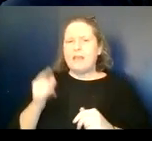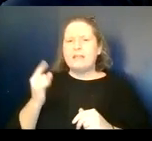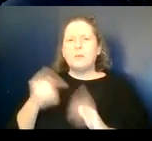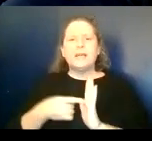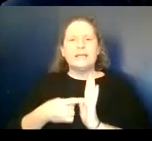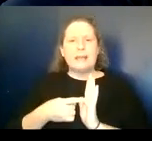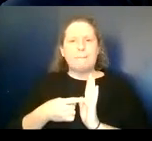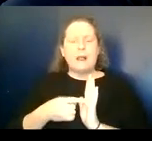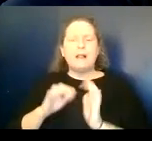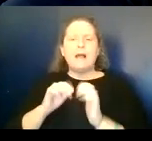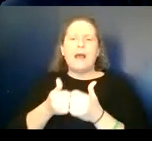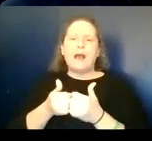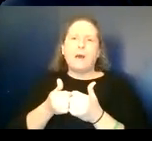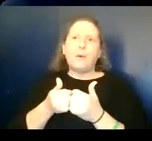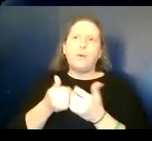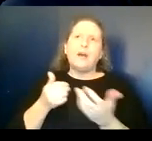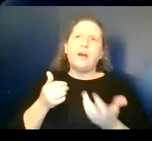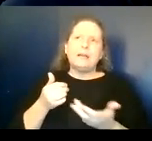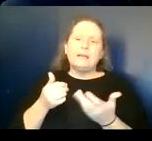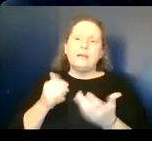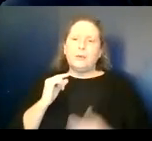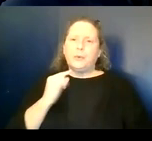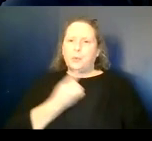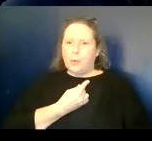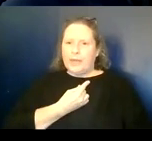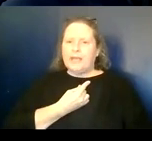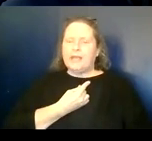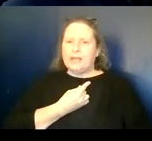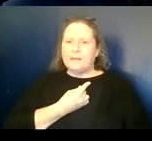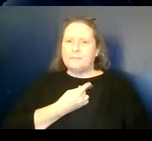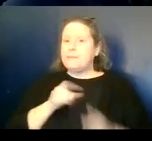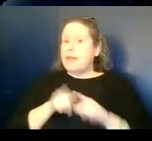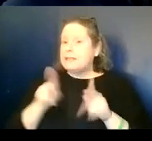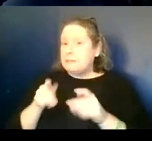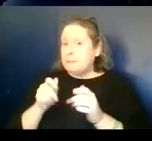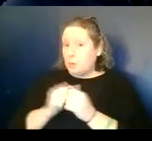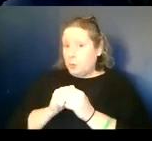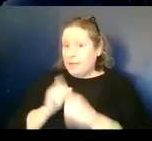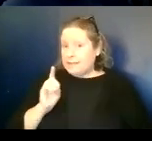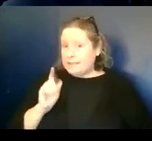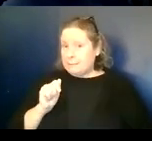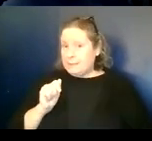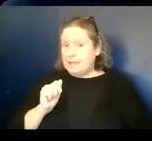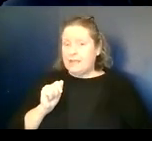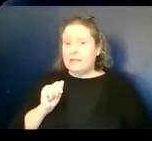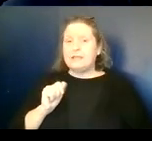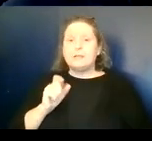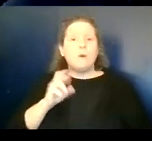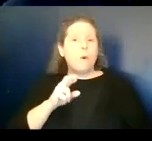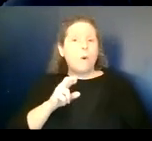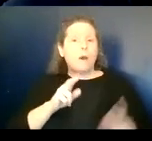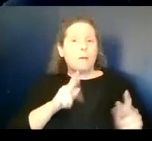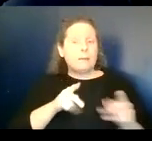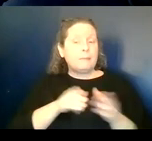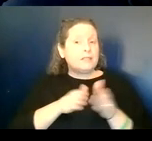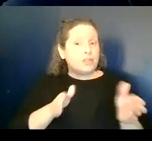of how we as people with disabilities, or we as people in general, may